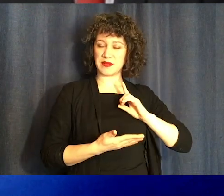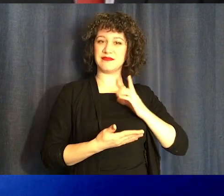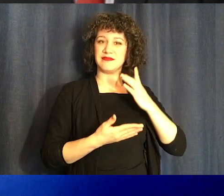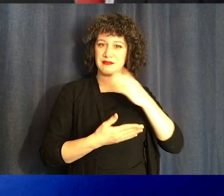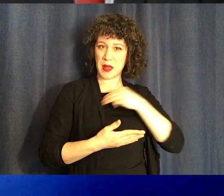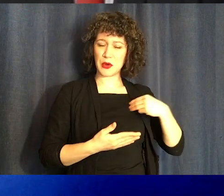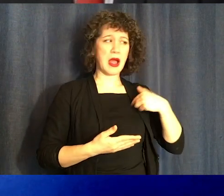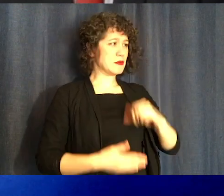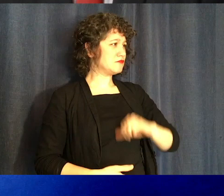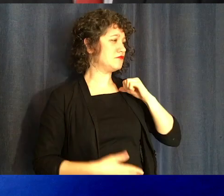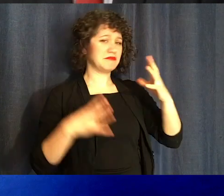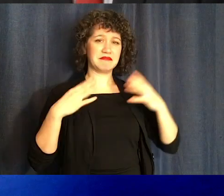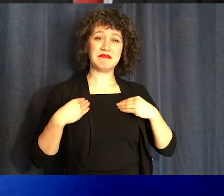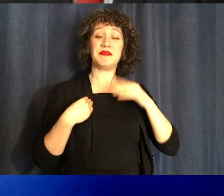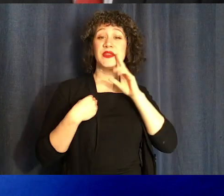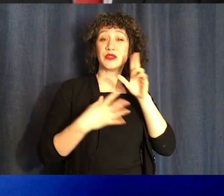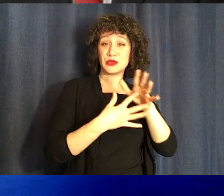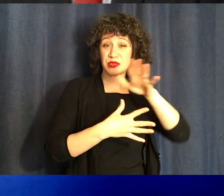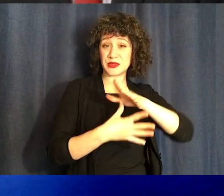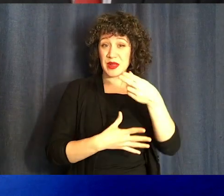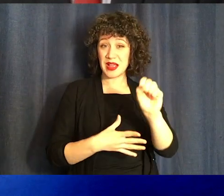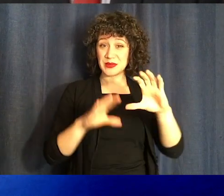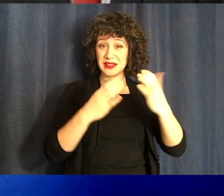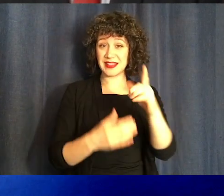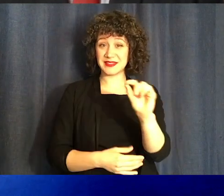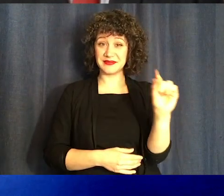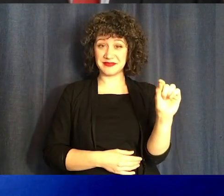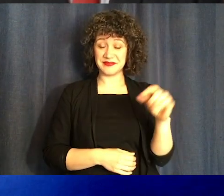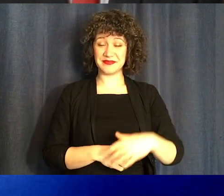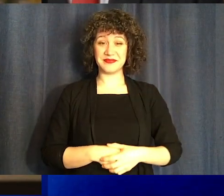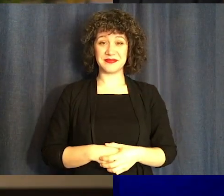proudly accept the Houston Junior Senior High School class of 2020.